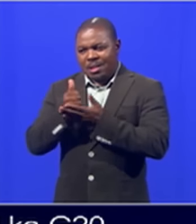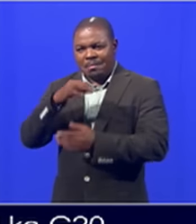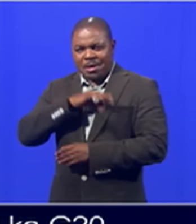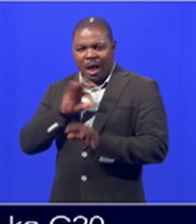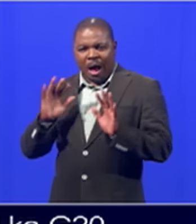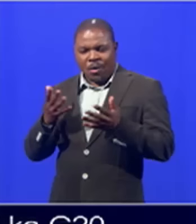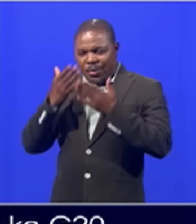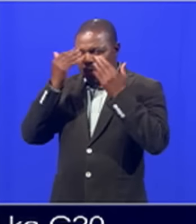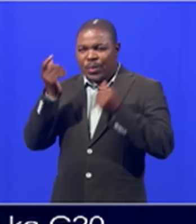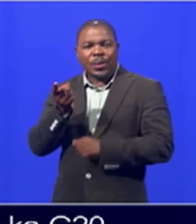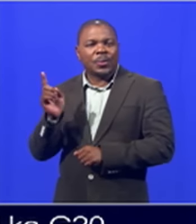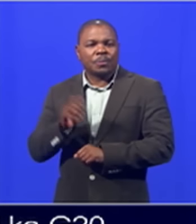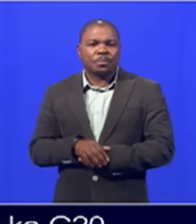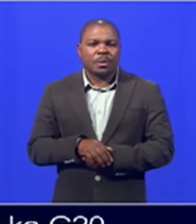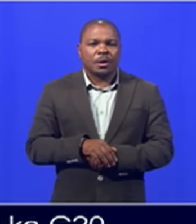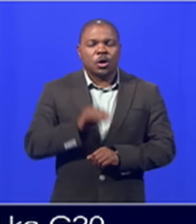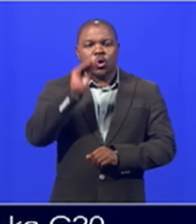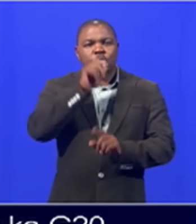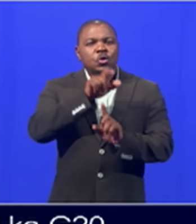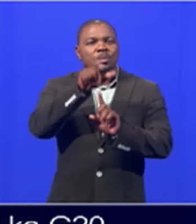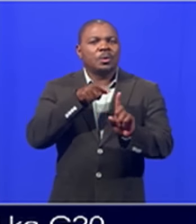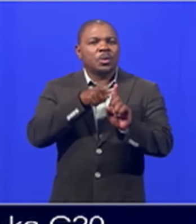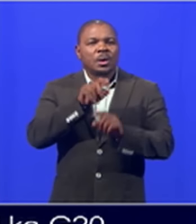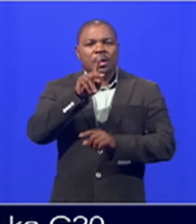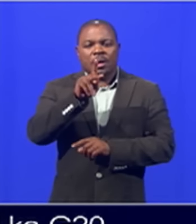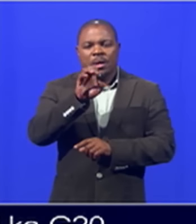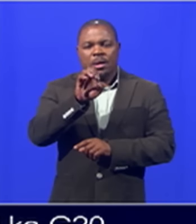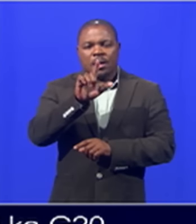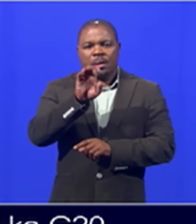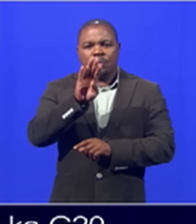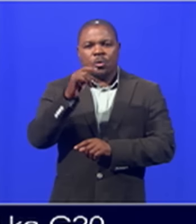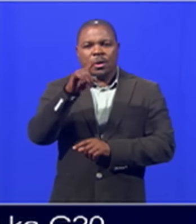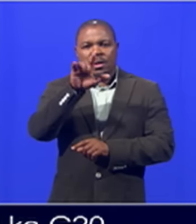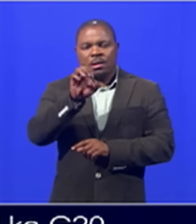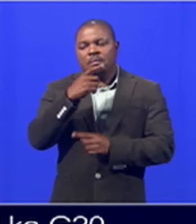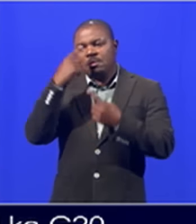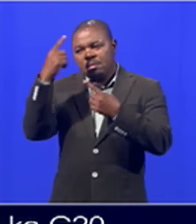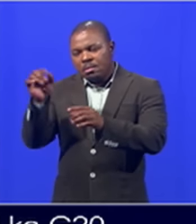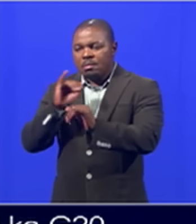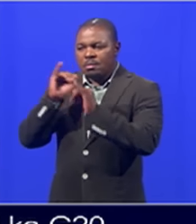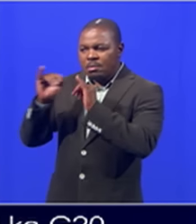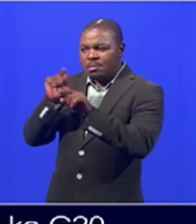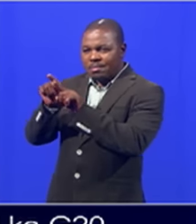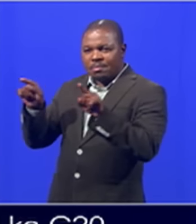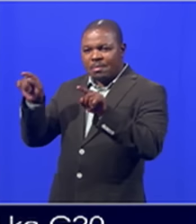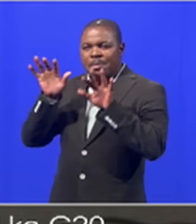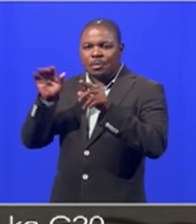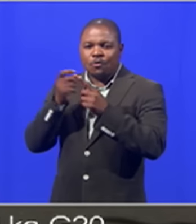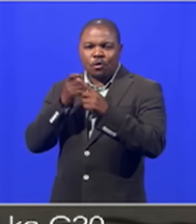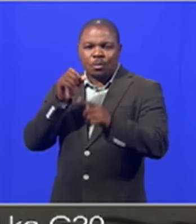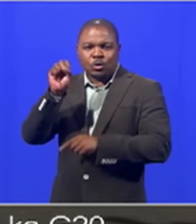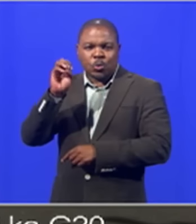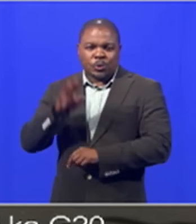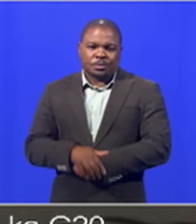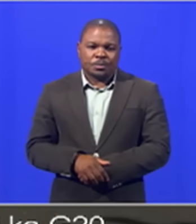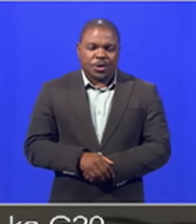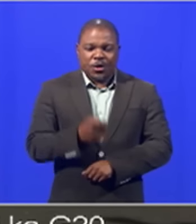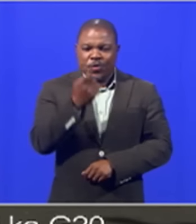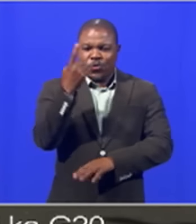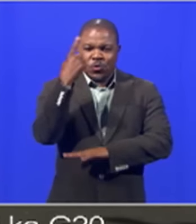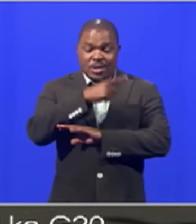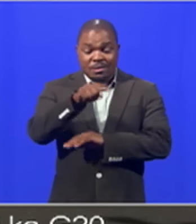ungwela jang motlhagisi wa rona wa dikgang ke Lebogile Botlholo o tlhotse a buisana le bona. Ke matsatsi a le